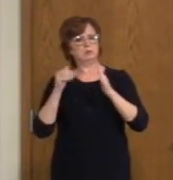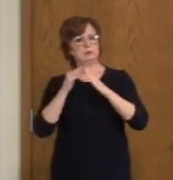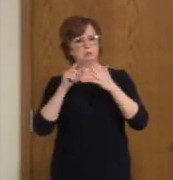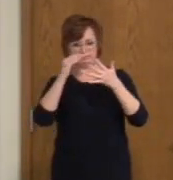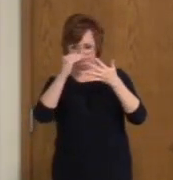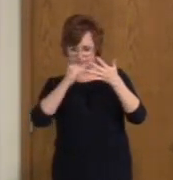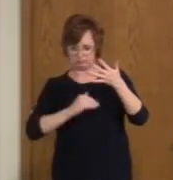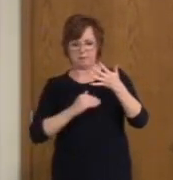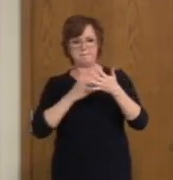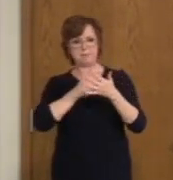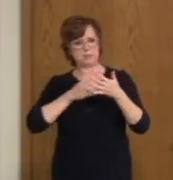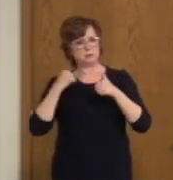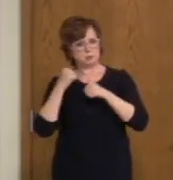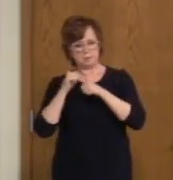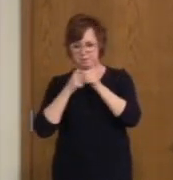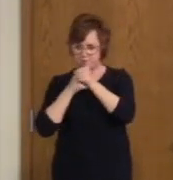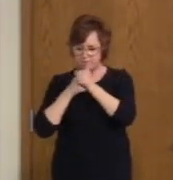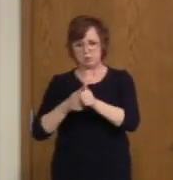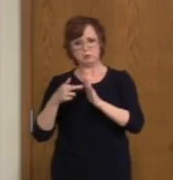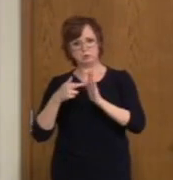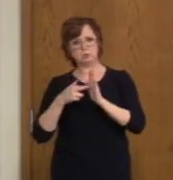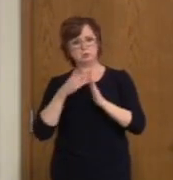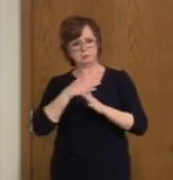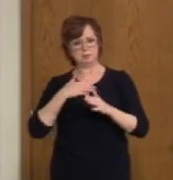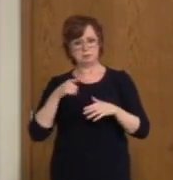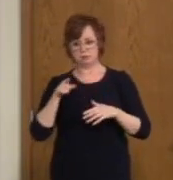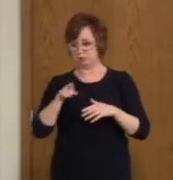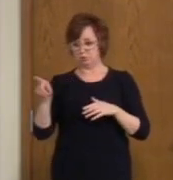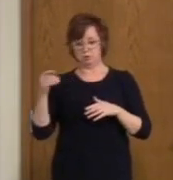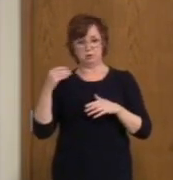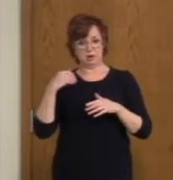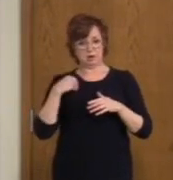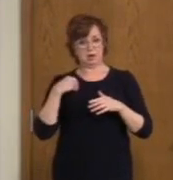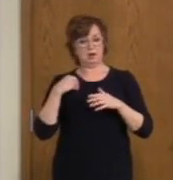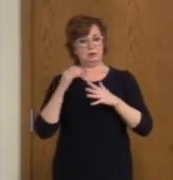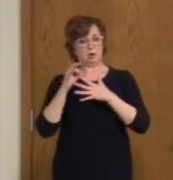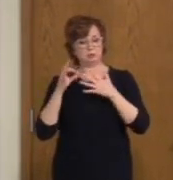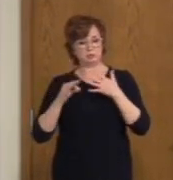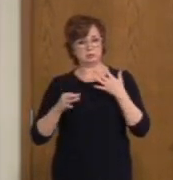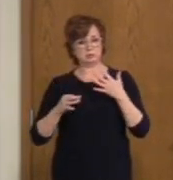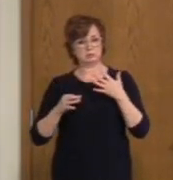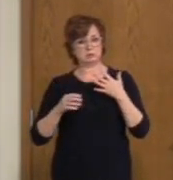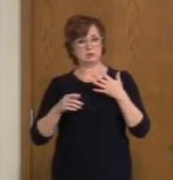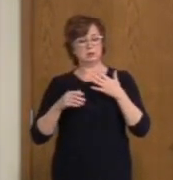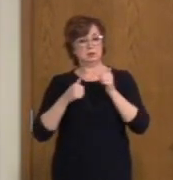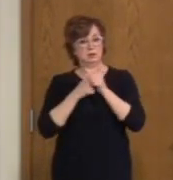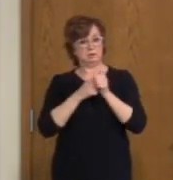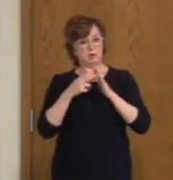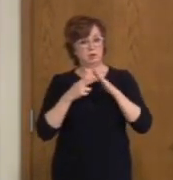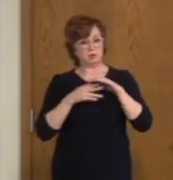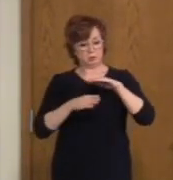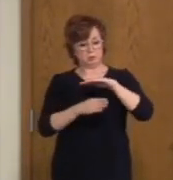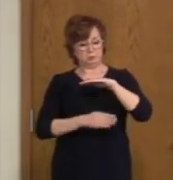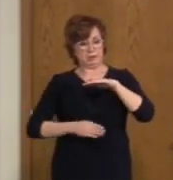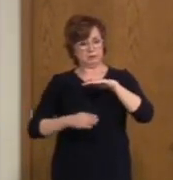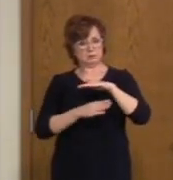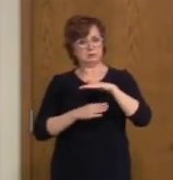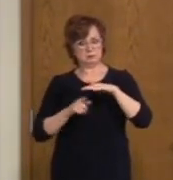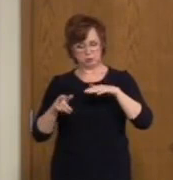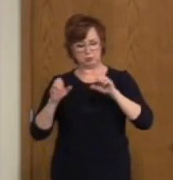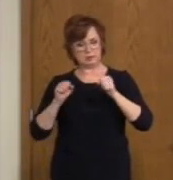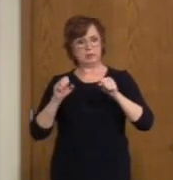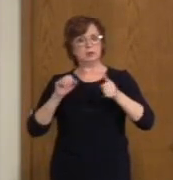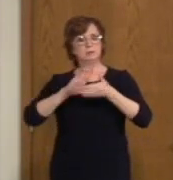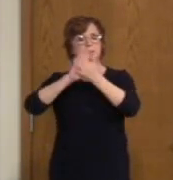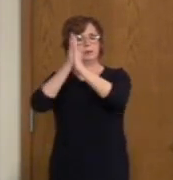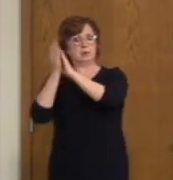those measures, but people also have a choice to go beyond those measures, and we're asking them to consider that at this point.